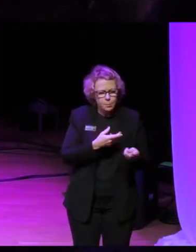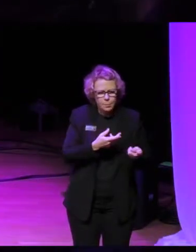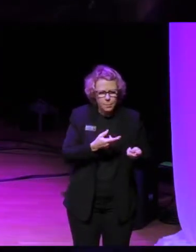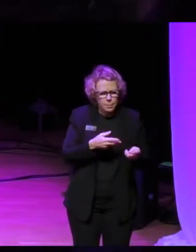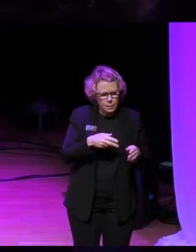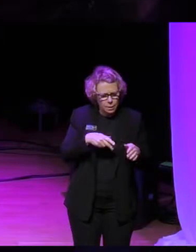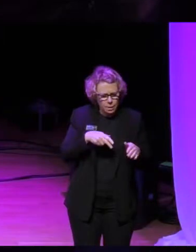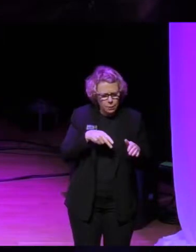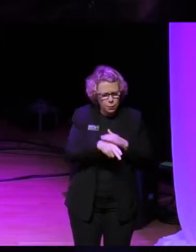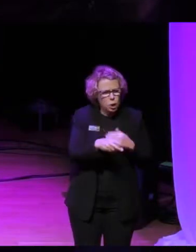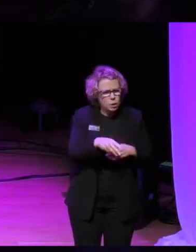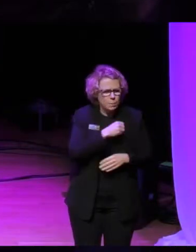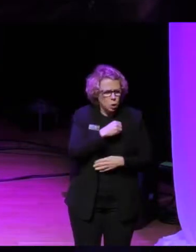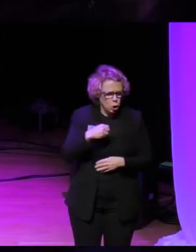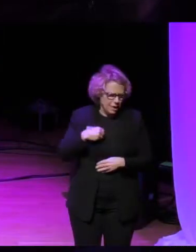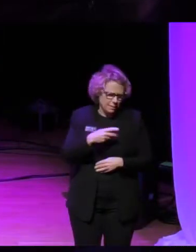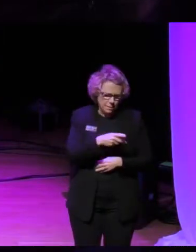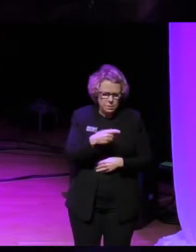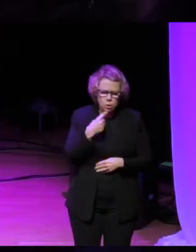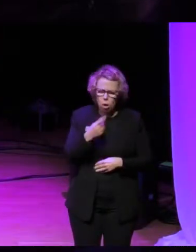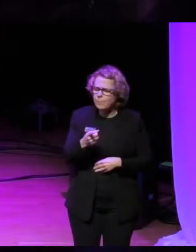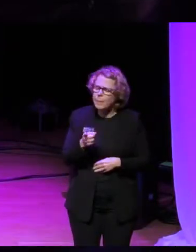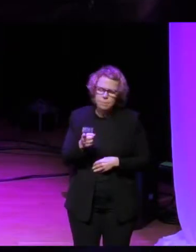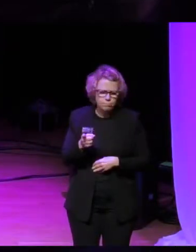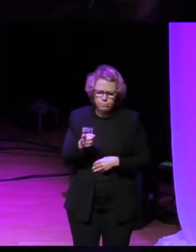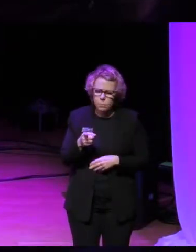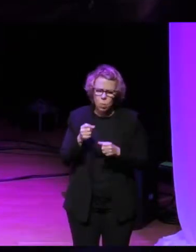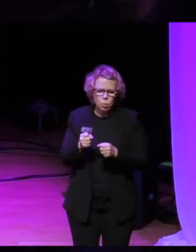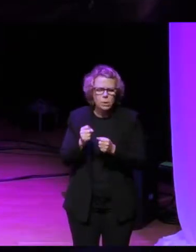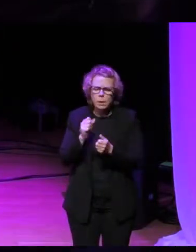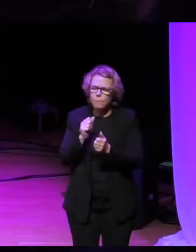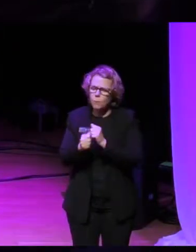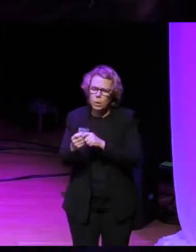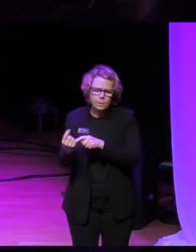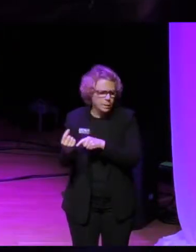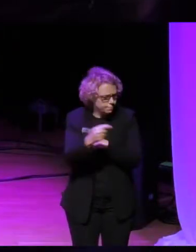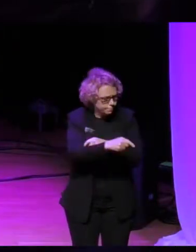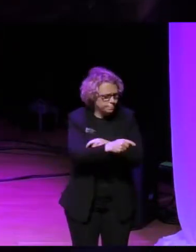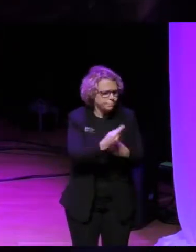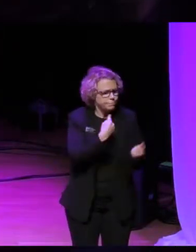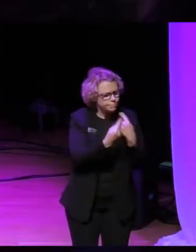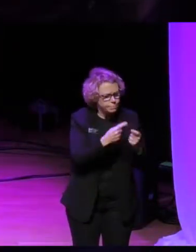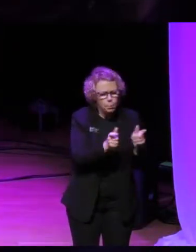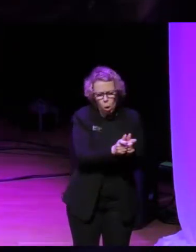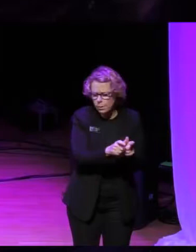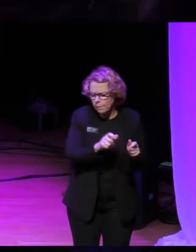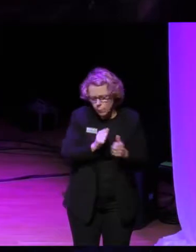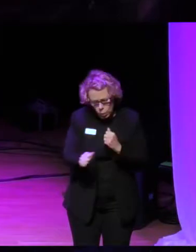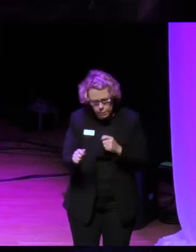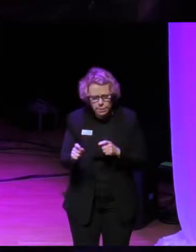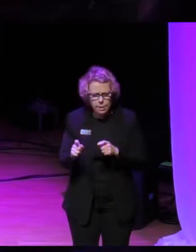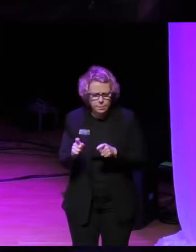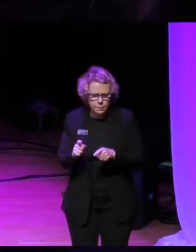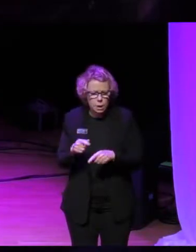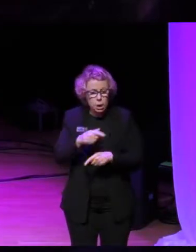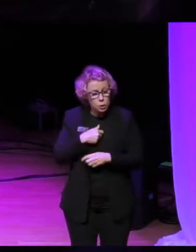wasn't allowing her to leave to go to the appointment. So we sued,